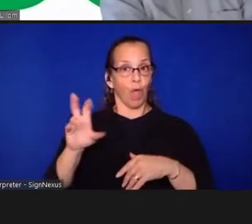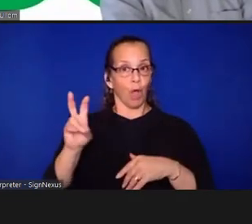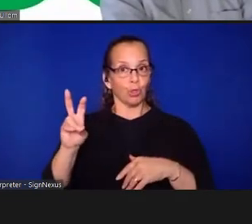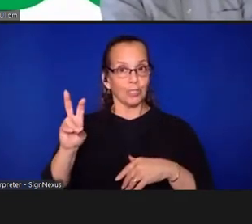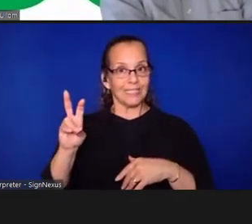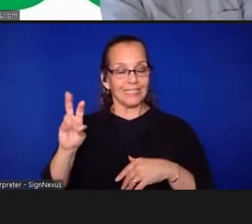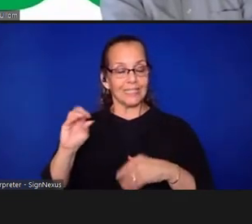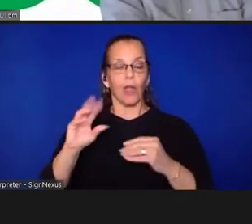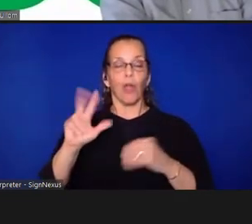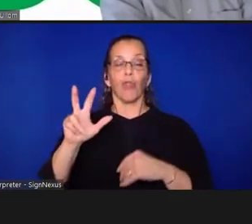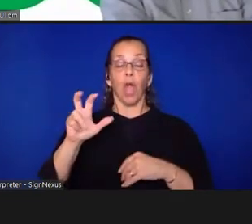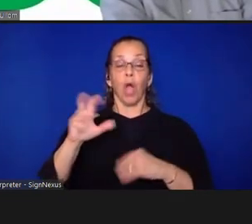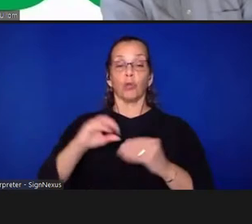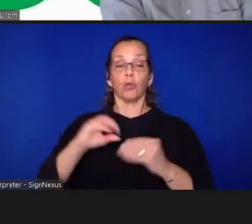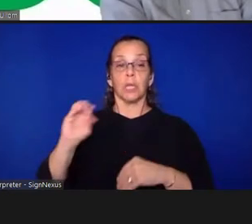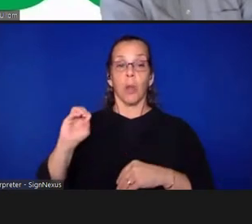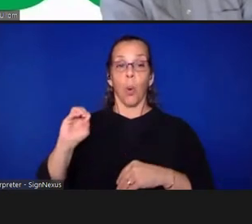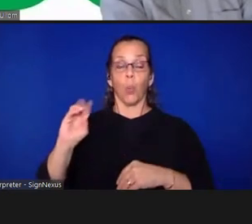Zoe